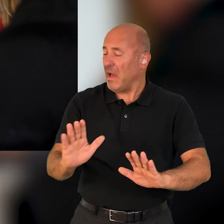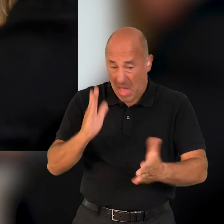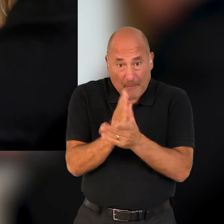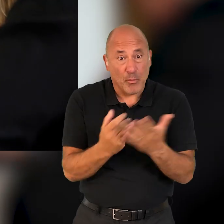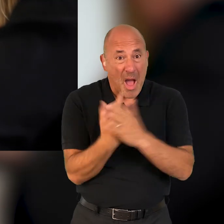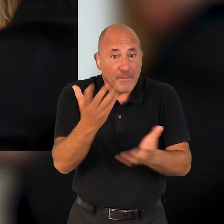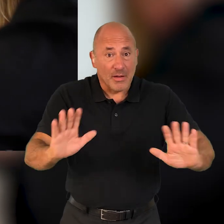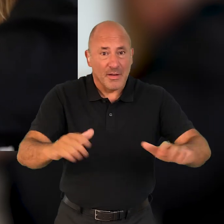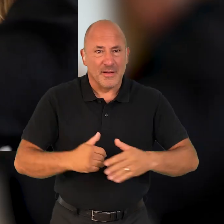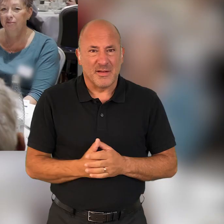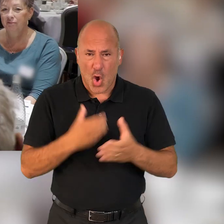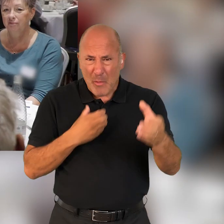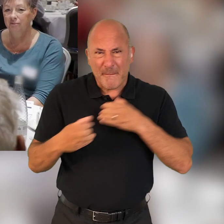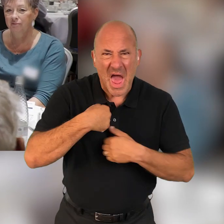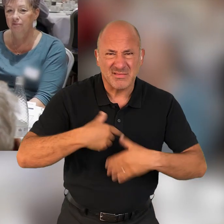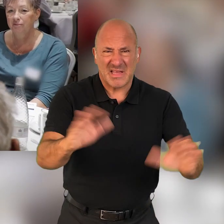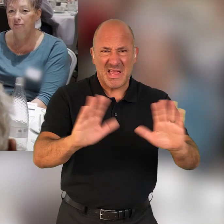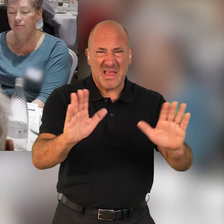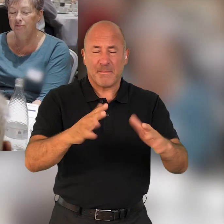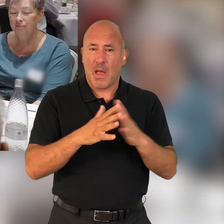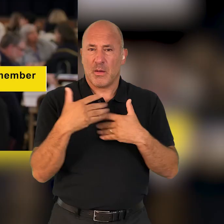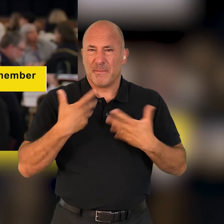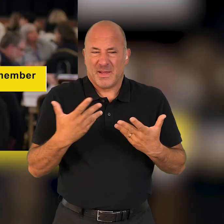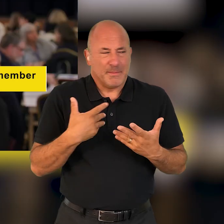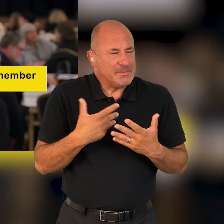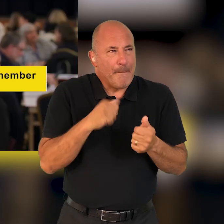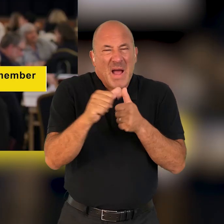we're ready or not for them. It's not going to replace us, but it's going